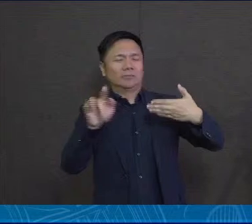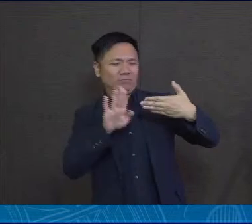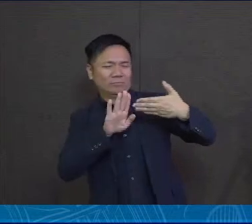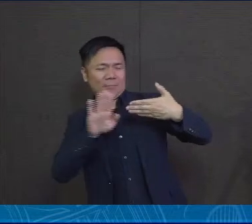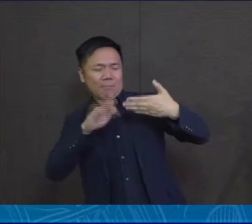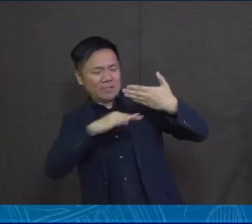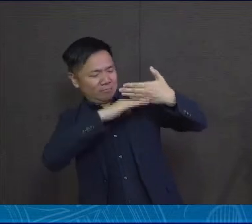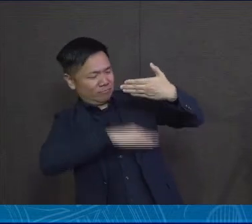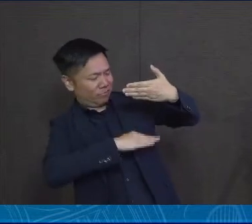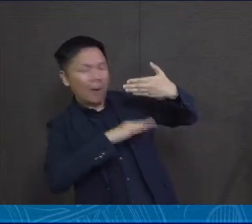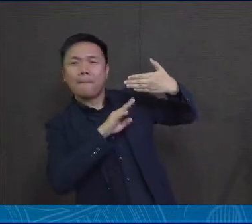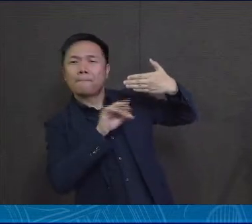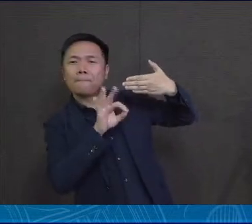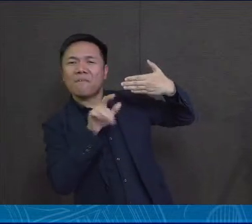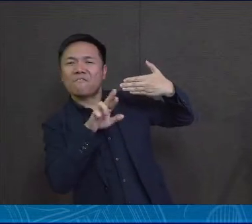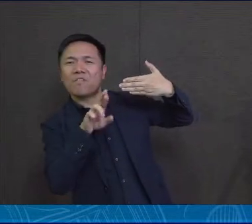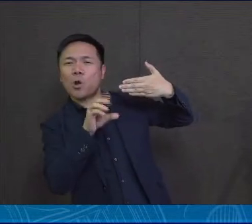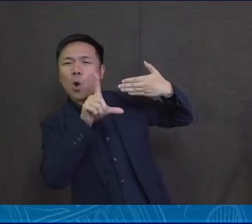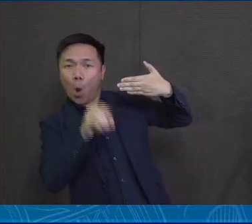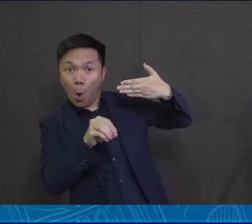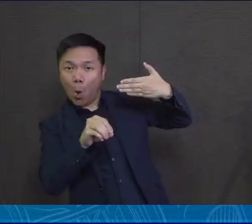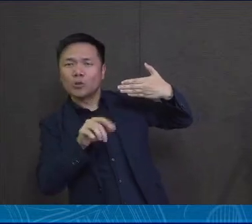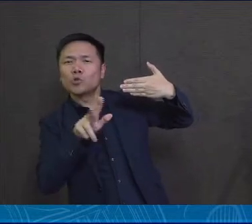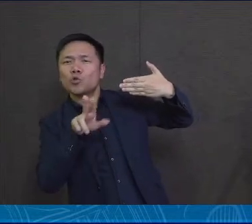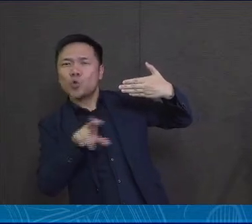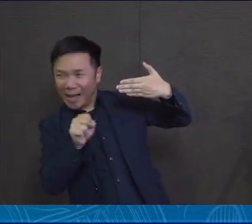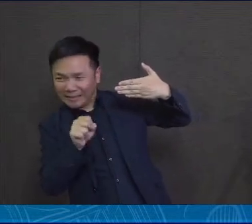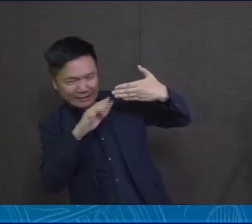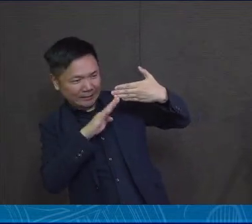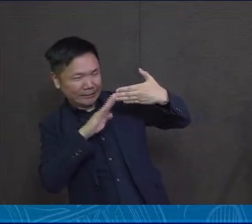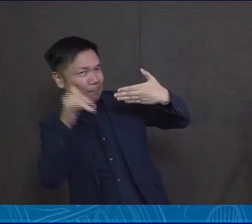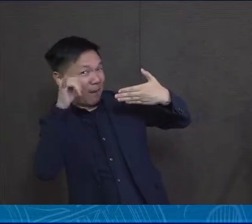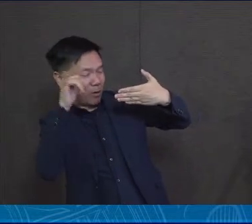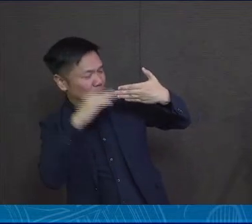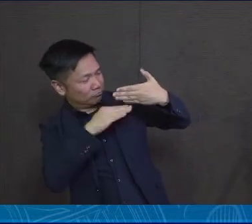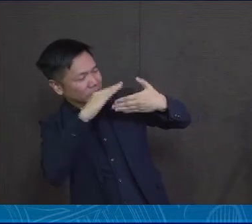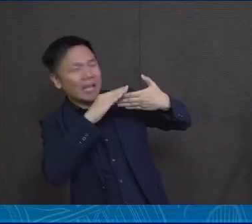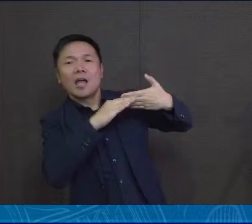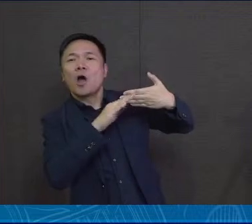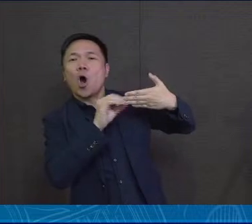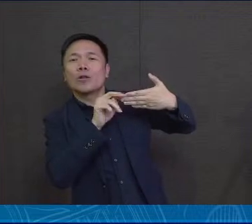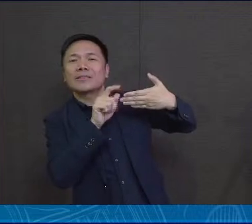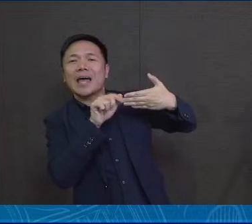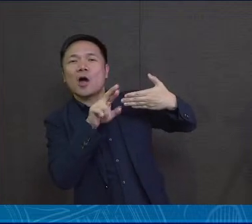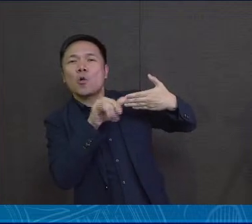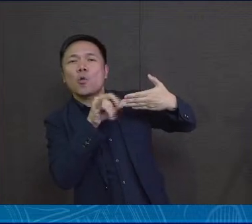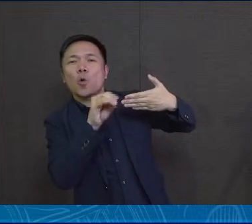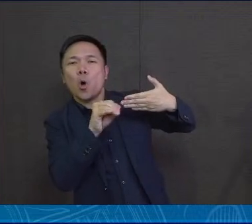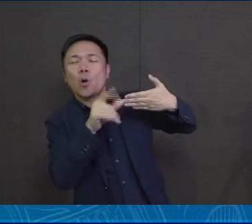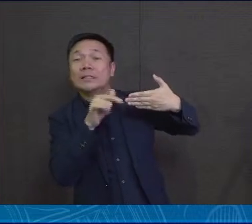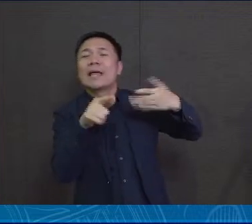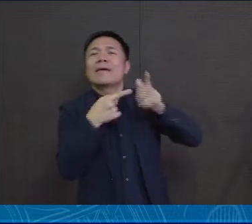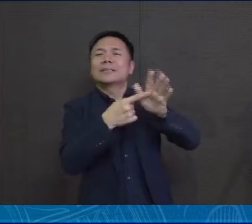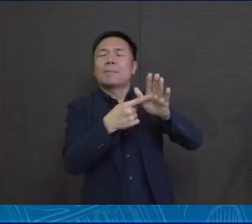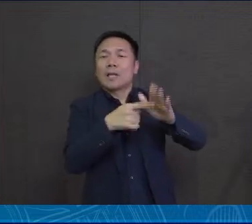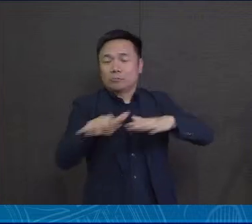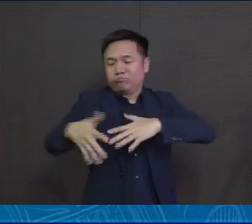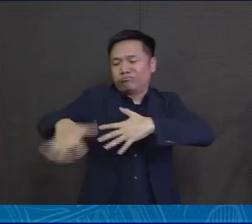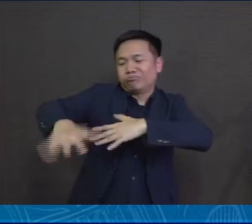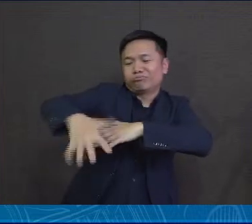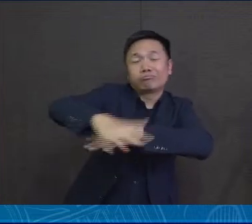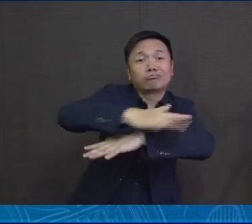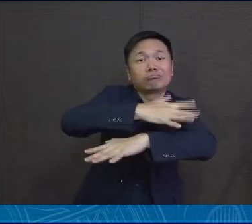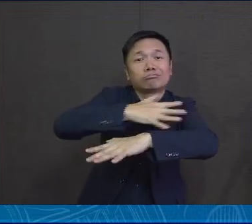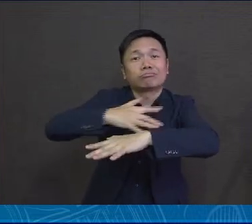United States. Urbanization within the Credit River has gone from the lake upwards towards the headwaters,